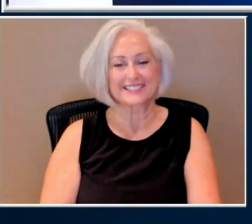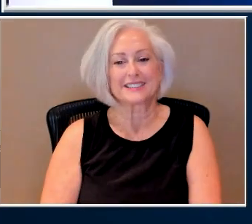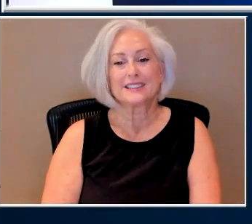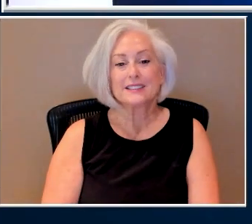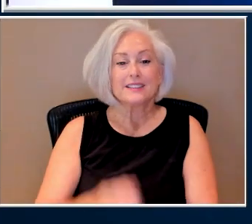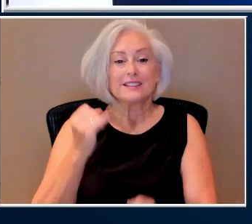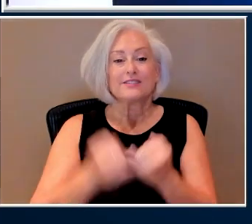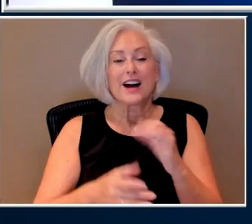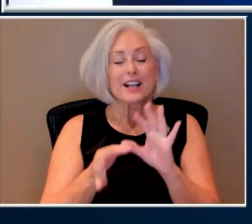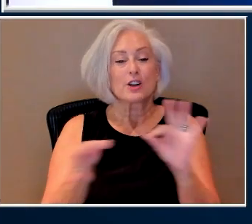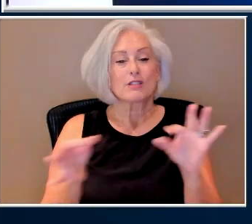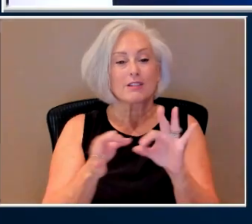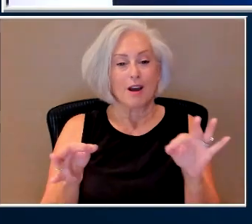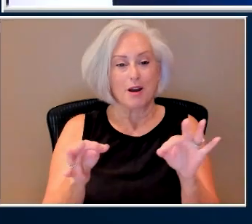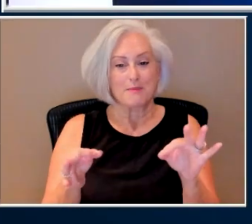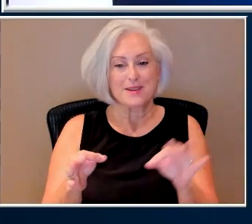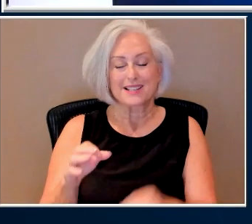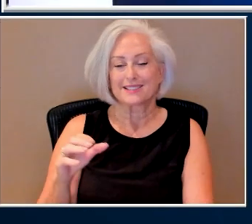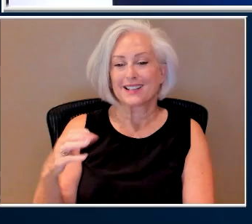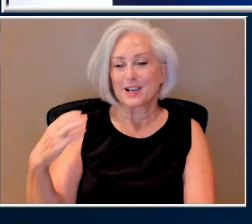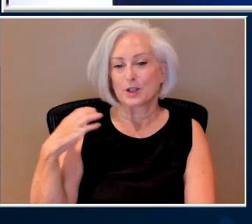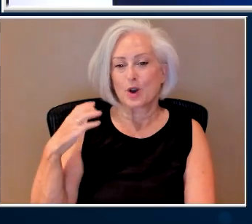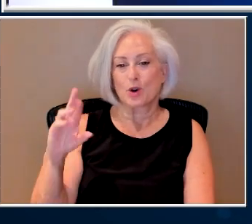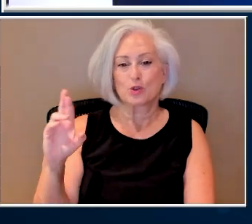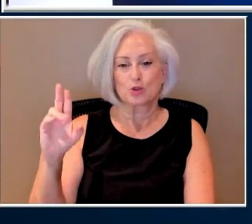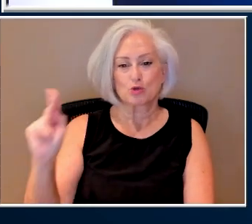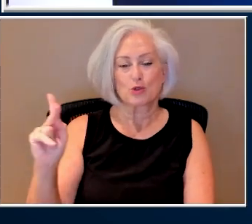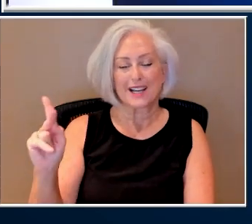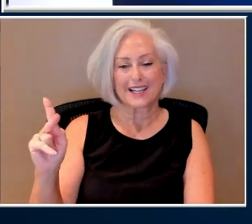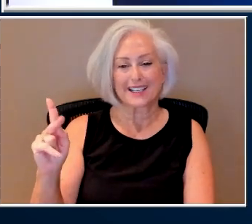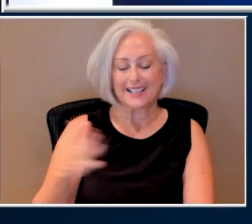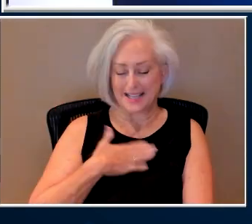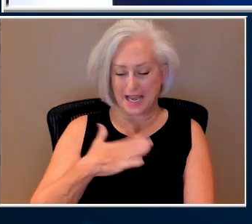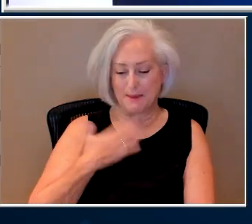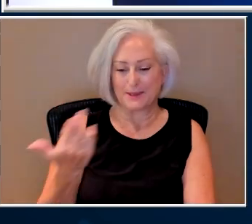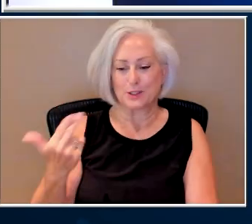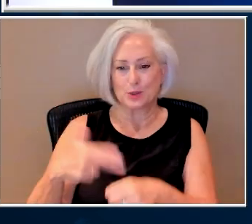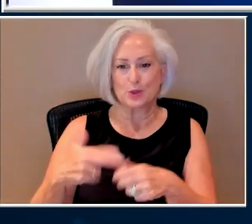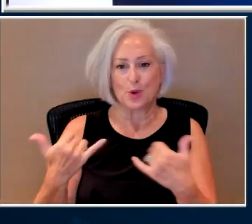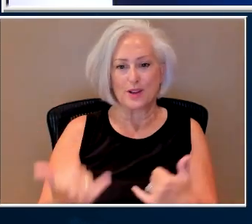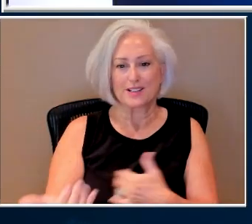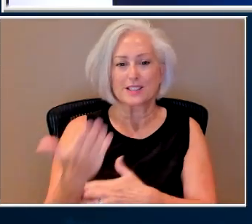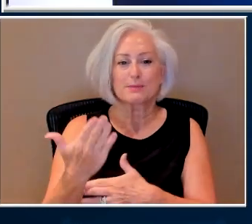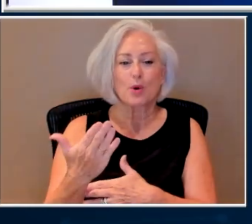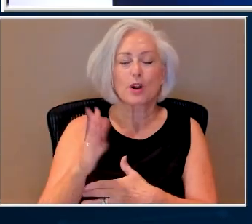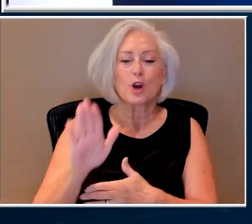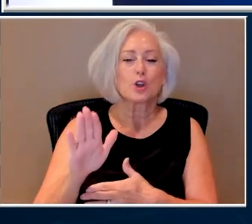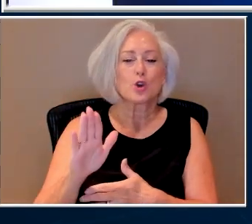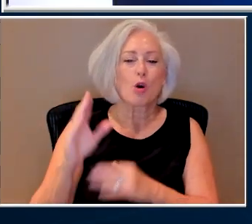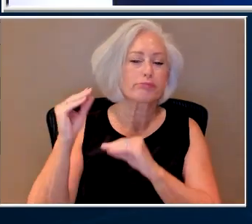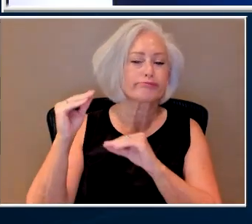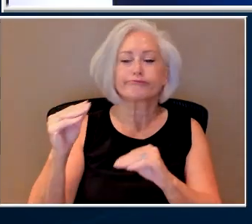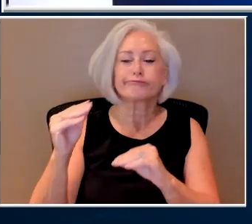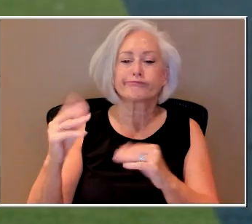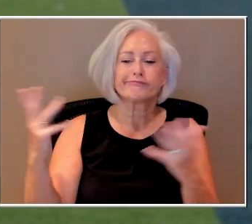want to go back out to Coach Rick. So glad that you could join us this morning. What's the big lesson today? What do you want people to